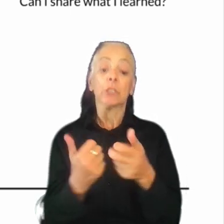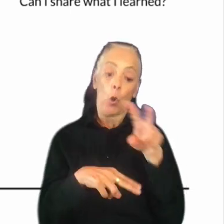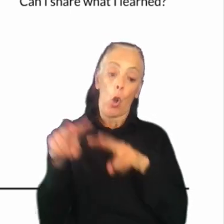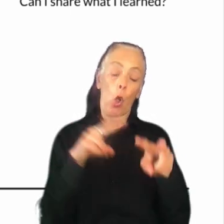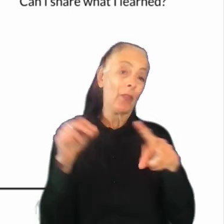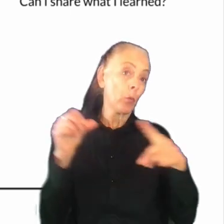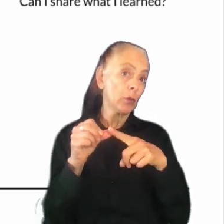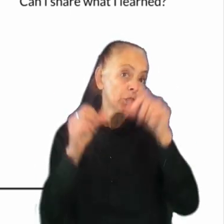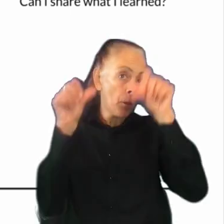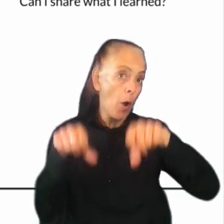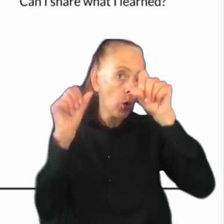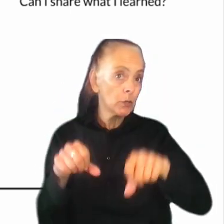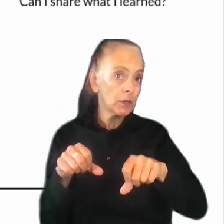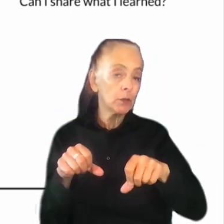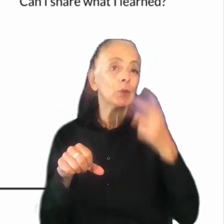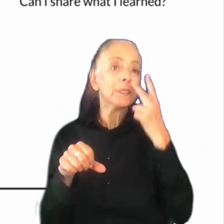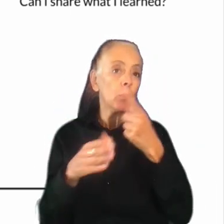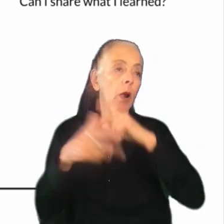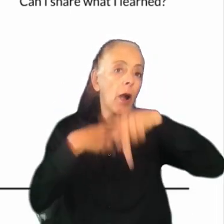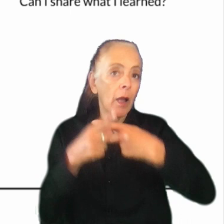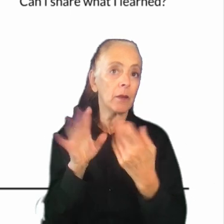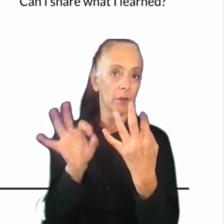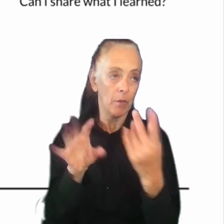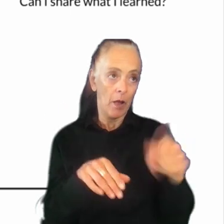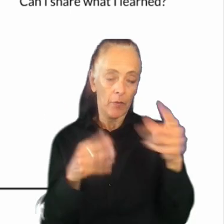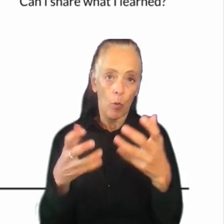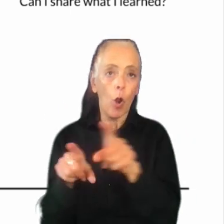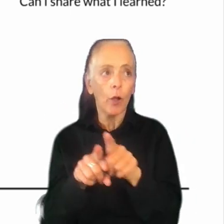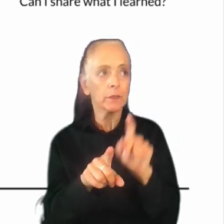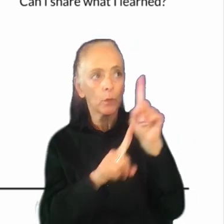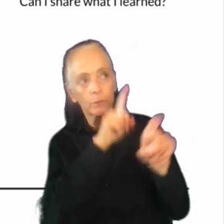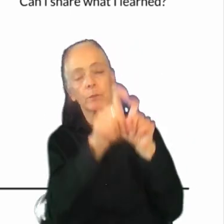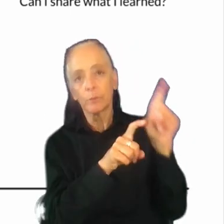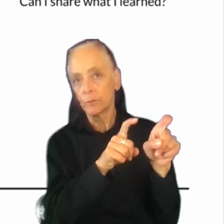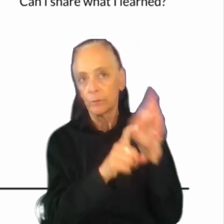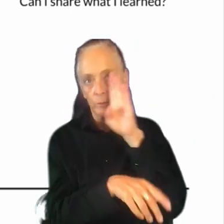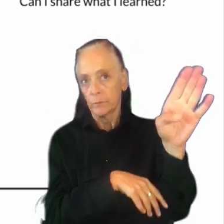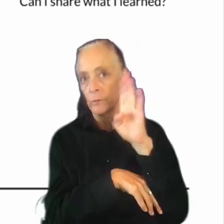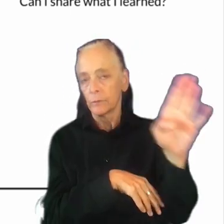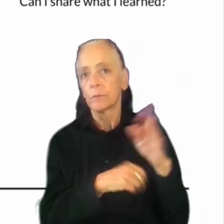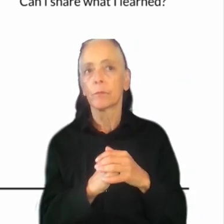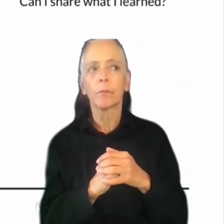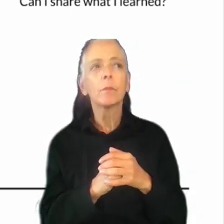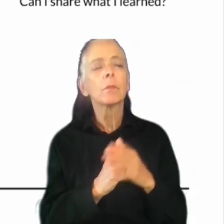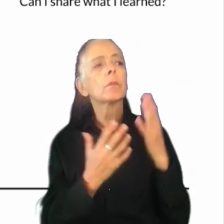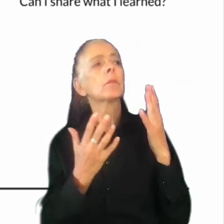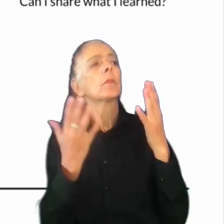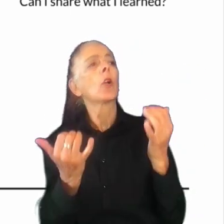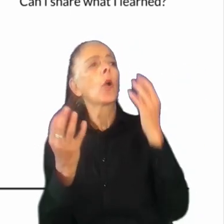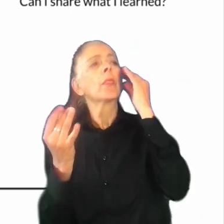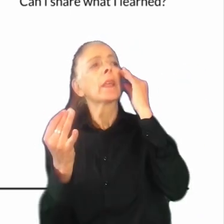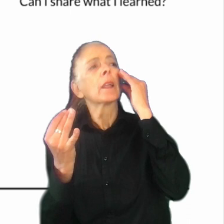the original post to look at the type of feedback they're looking for and also by following up with them to ask questions about what are they currently thinking